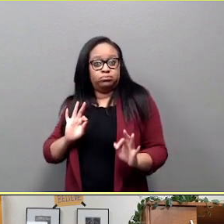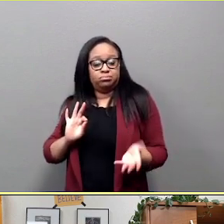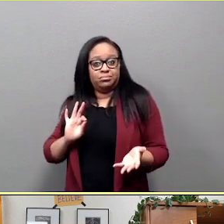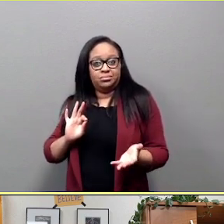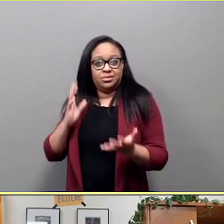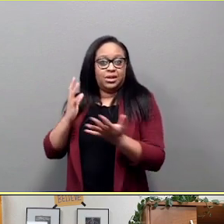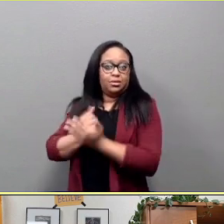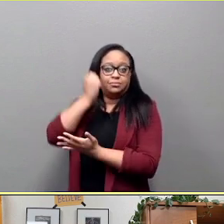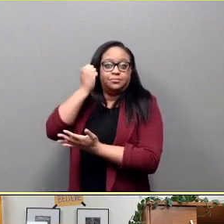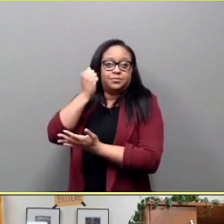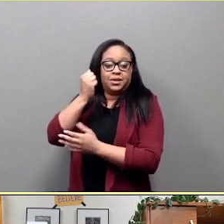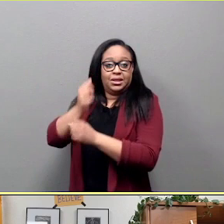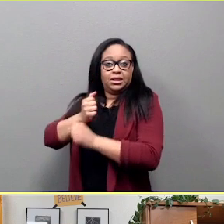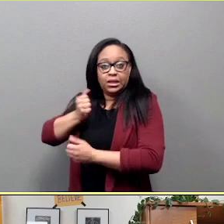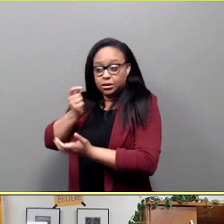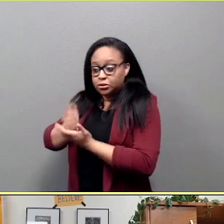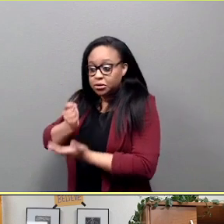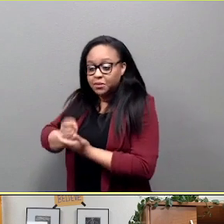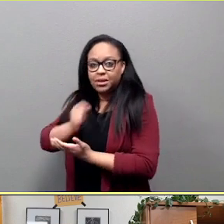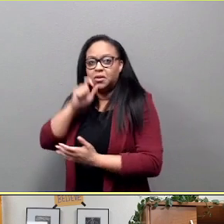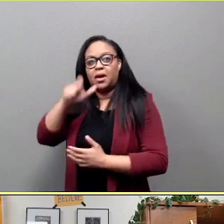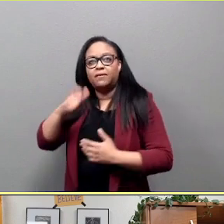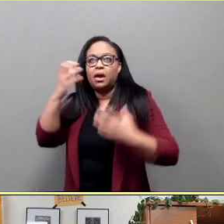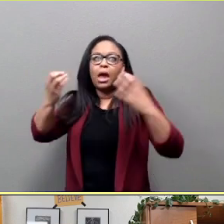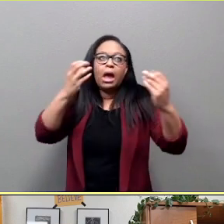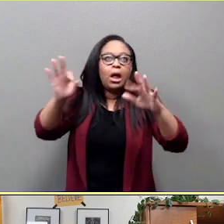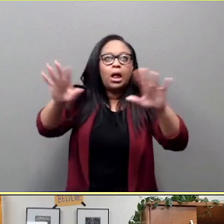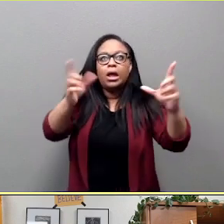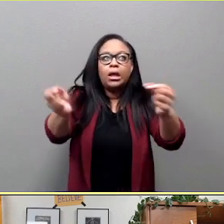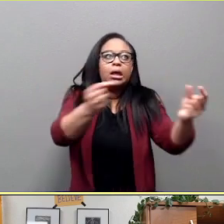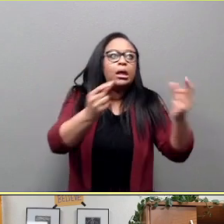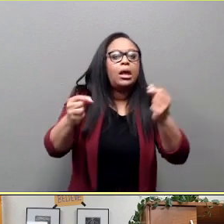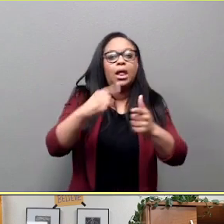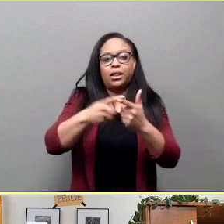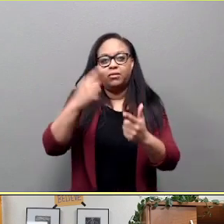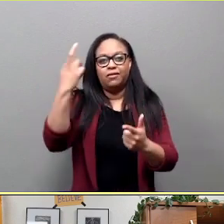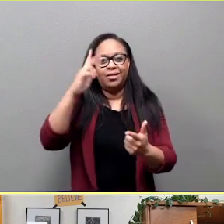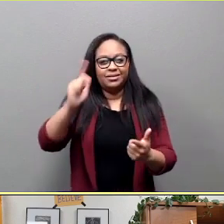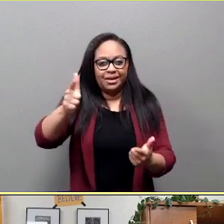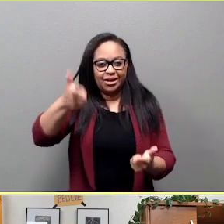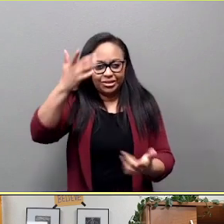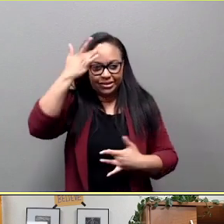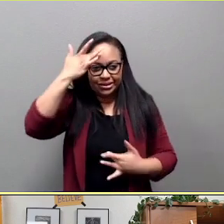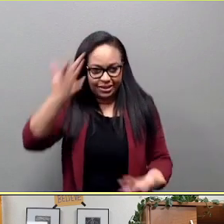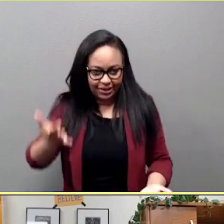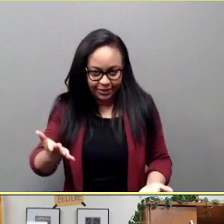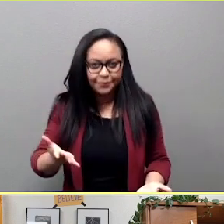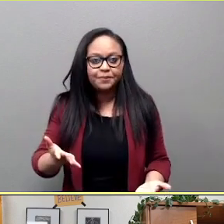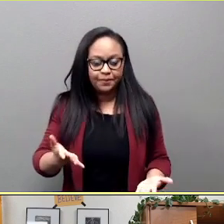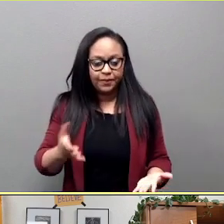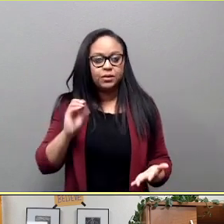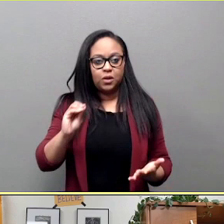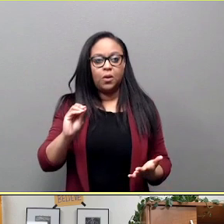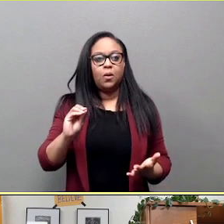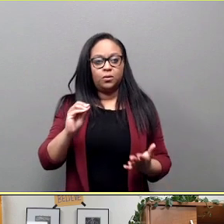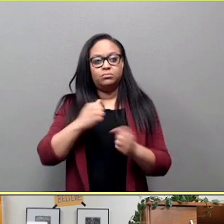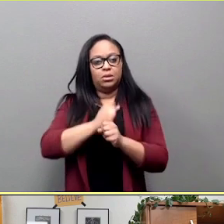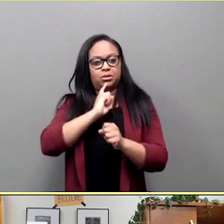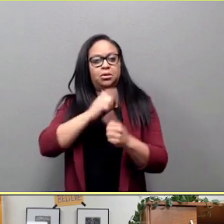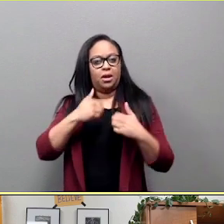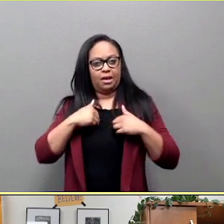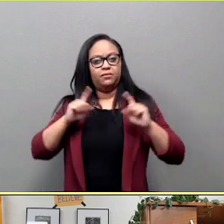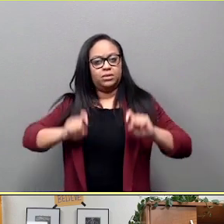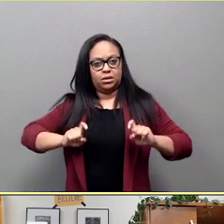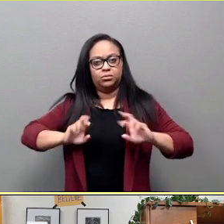away. We're doing extremely well here in New Mexico. I'm really proud of our state for that. Seems like the word is out and everybody's aware.